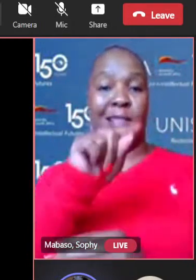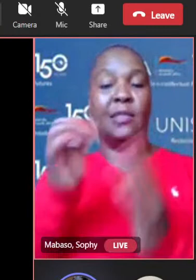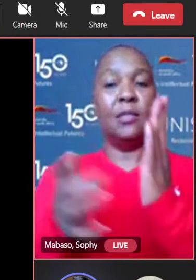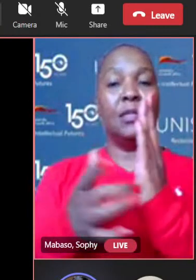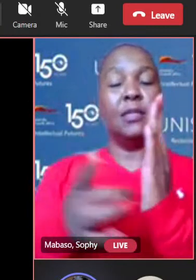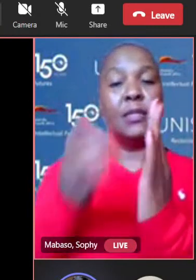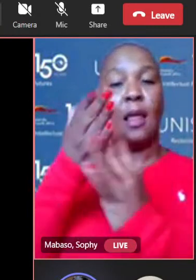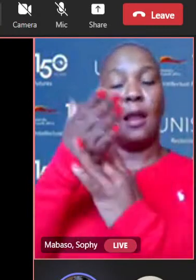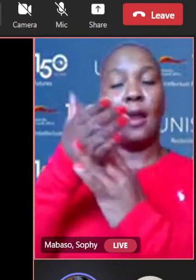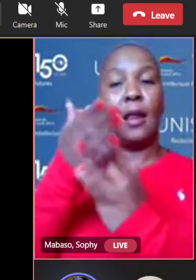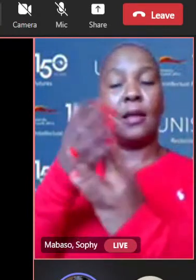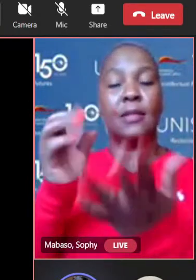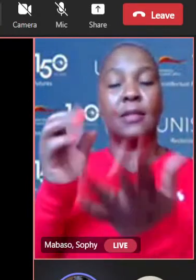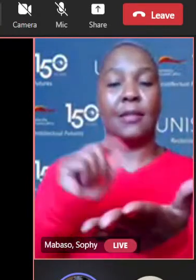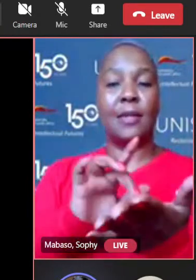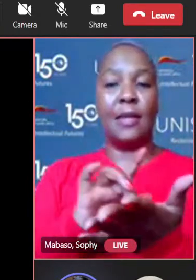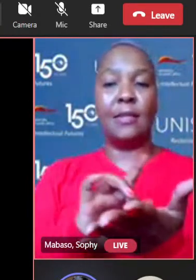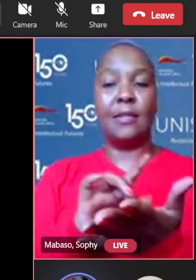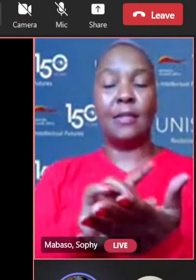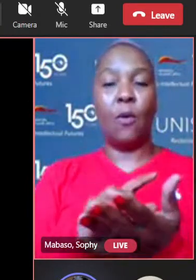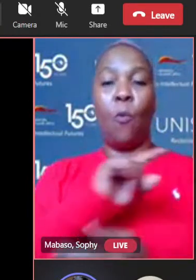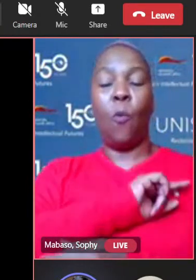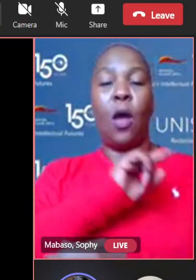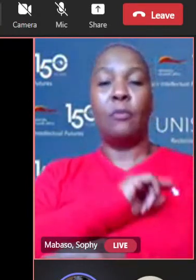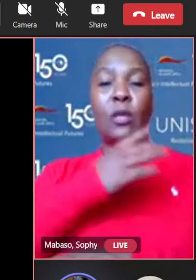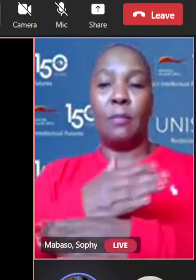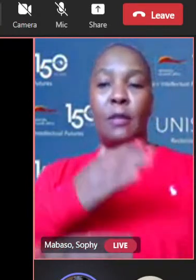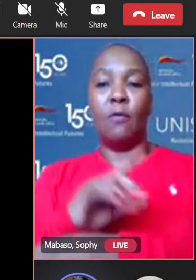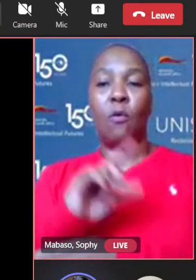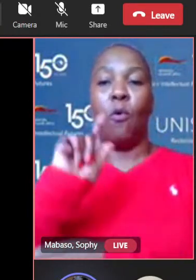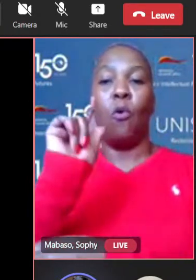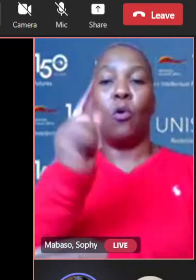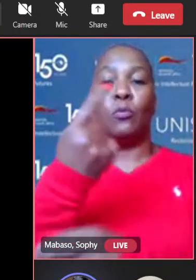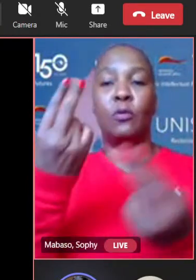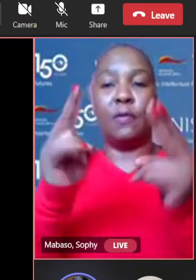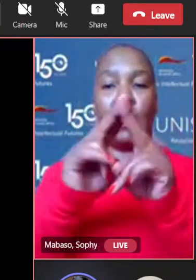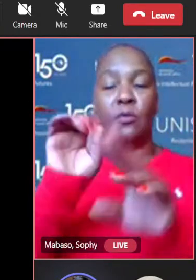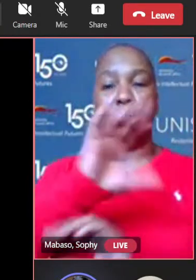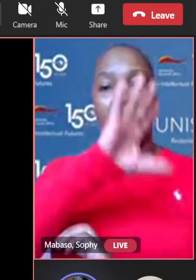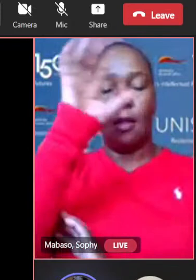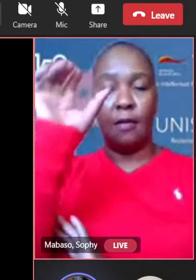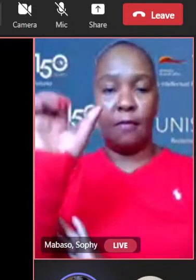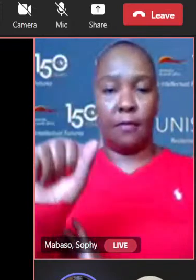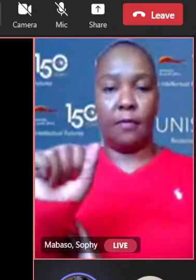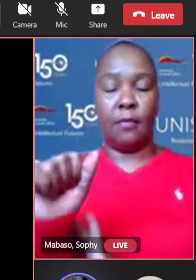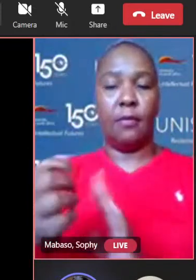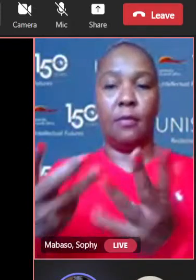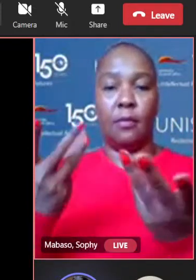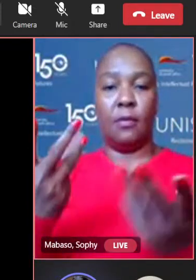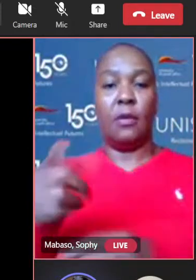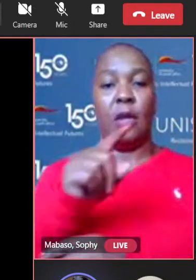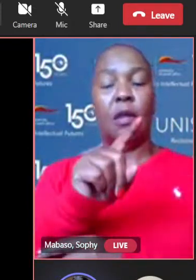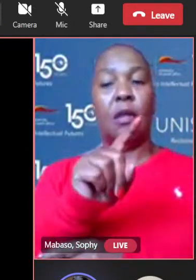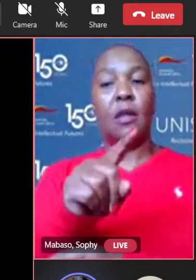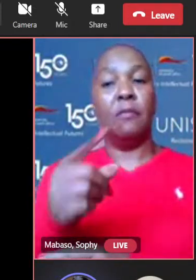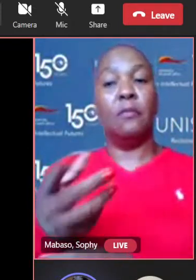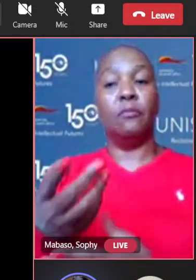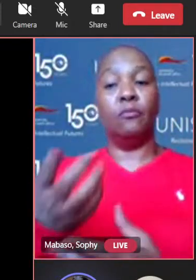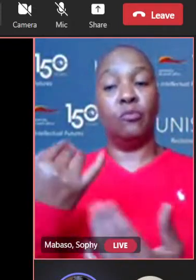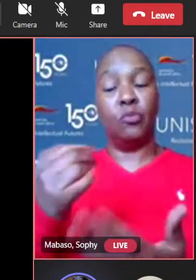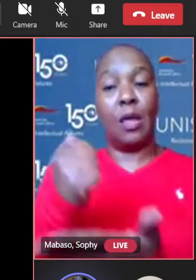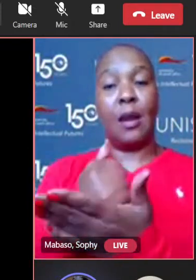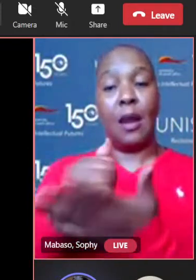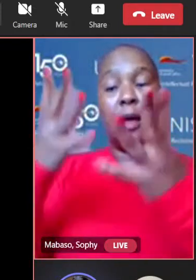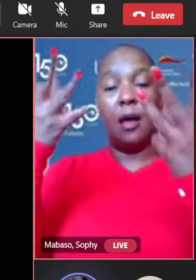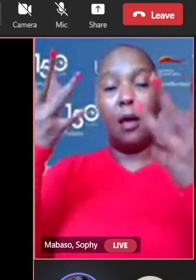are made for Unisa students. So if you're Unisa students and you have just recently registered